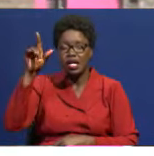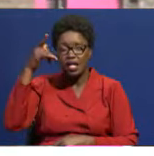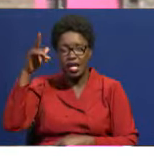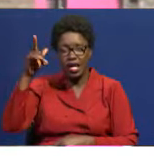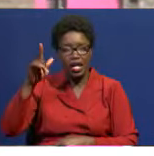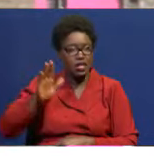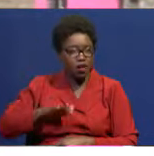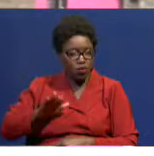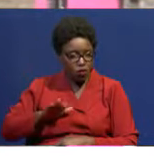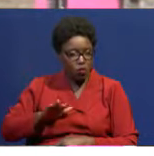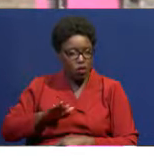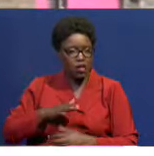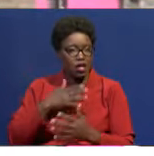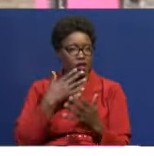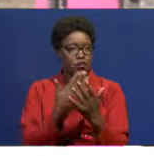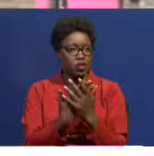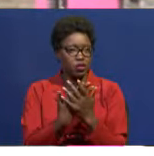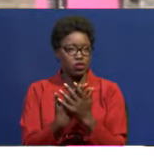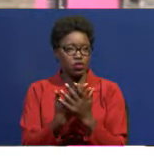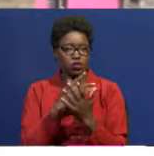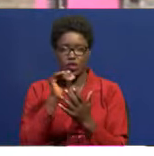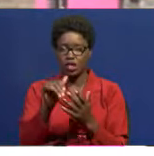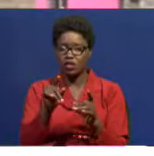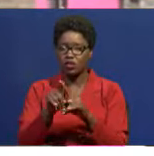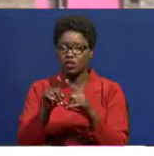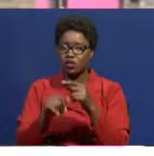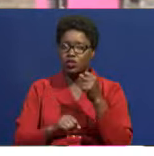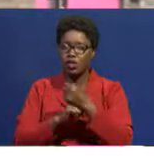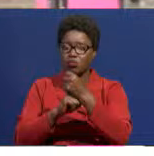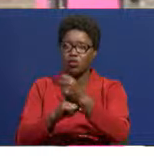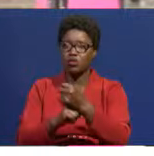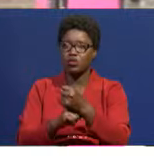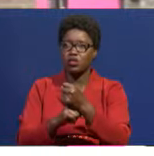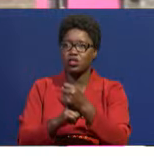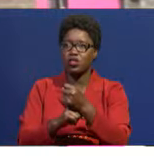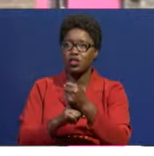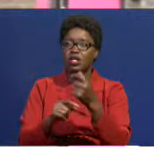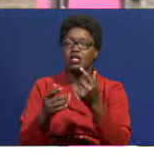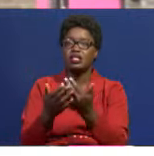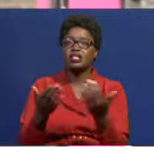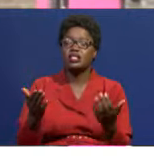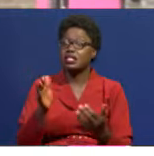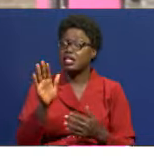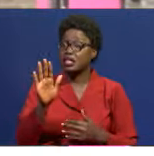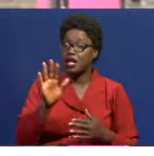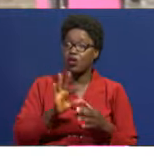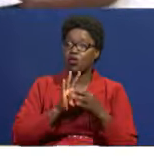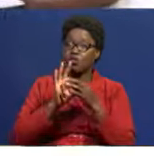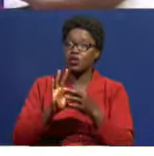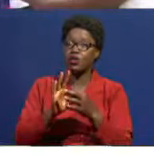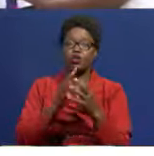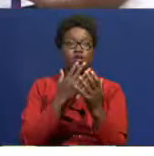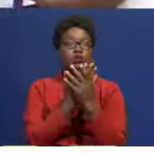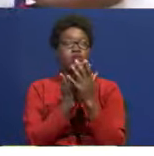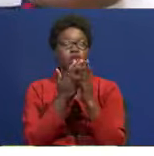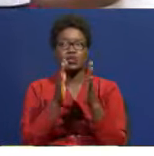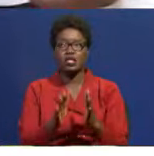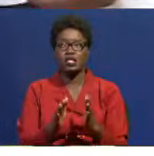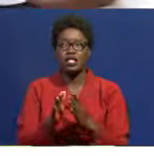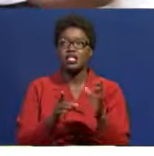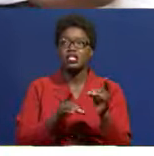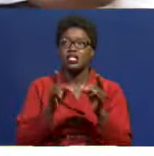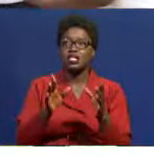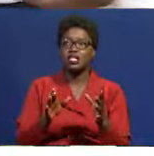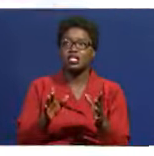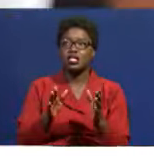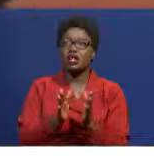Women Correctional Services so that we also able to support the kids who are there, who belong to the inmates. The director of the Rophine